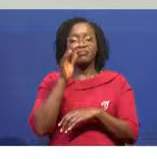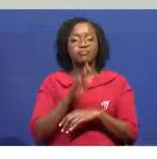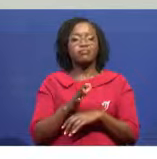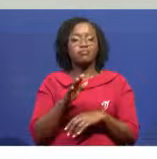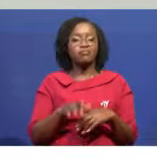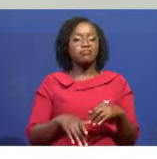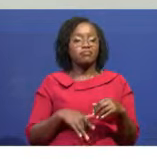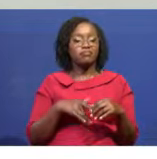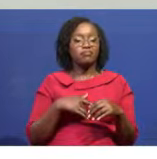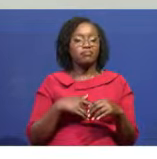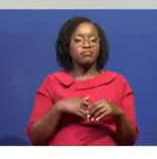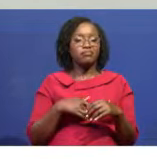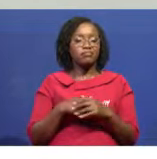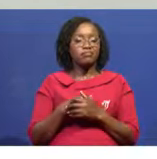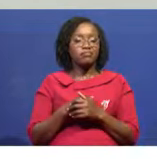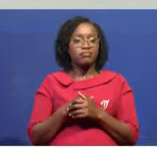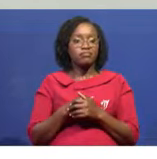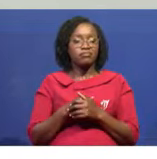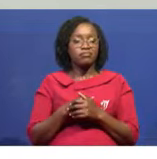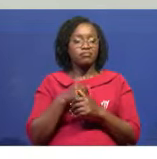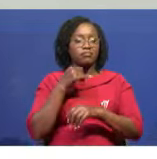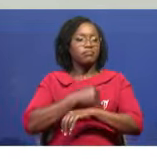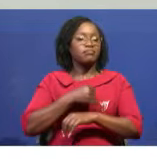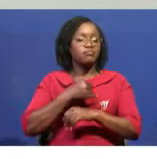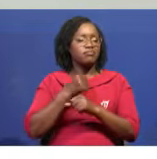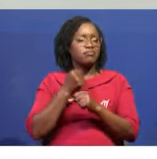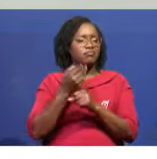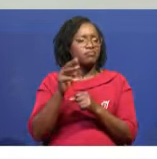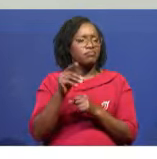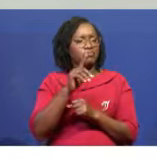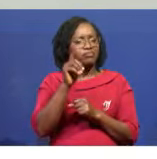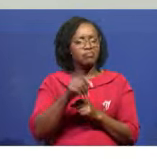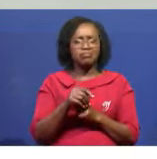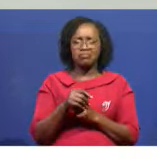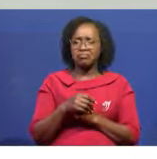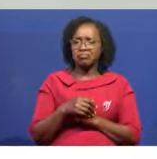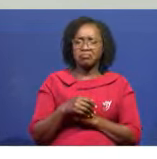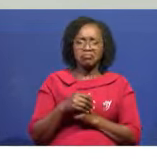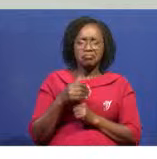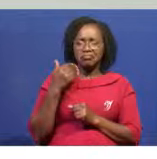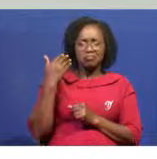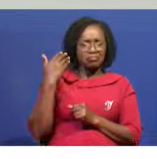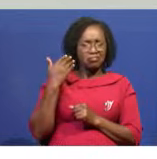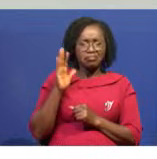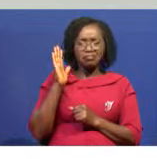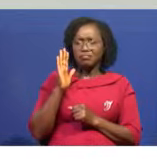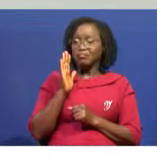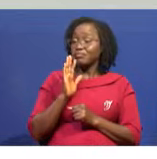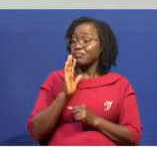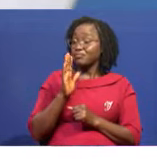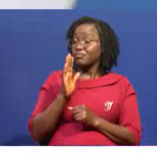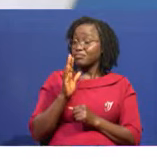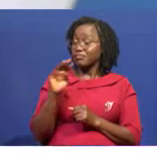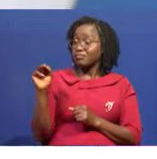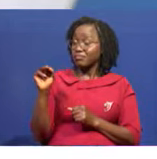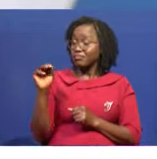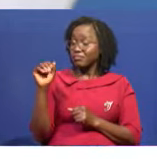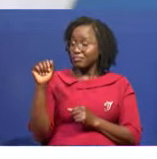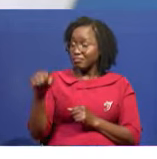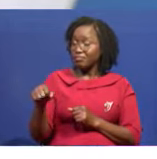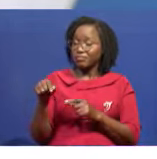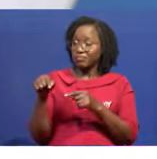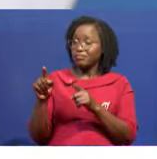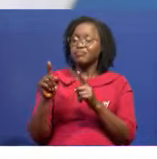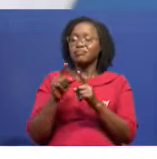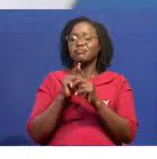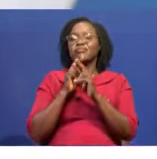do they feel that these institutions are working for them? I do not want to speak for these institutions because they are the ones who would